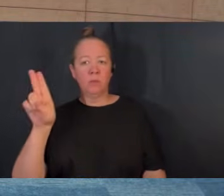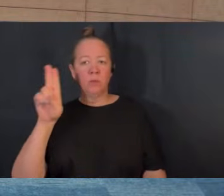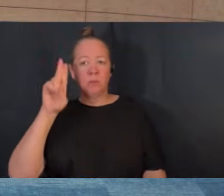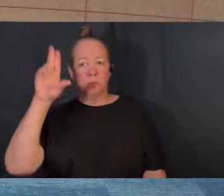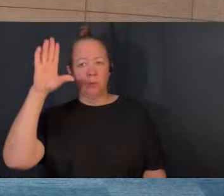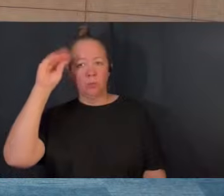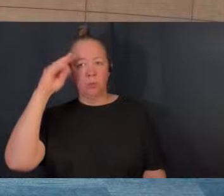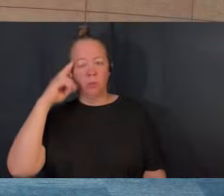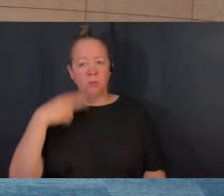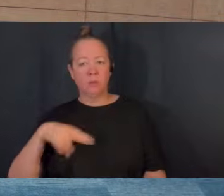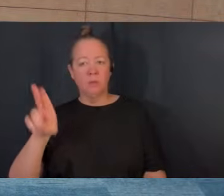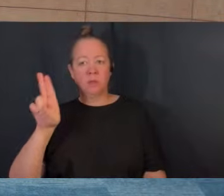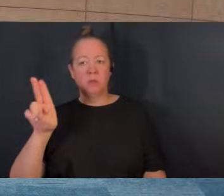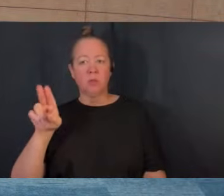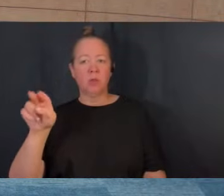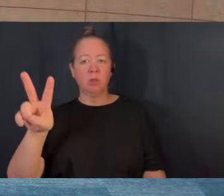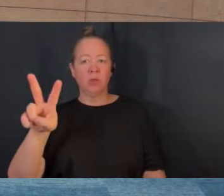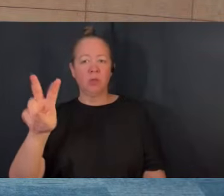Godspeed.